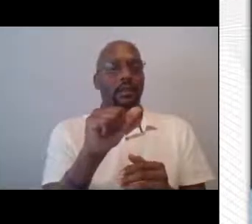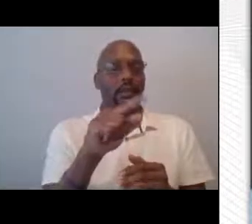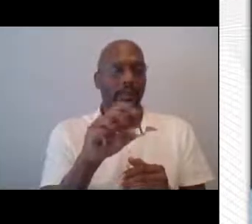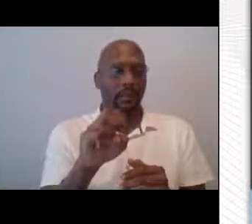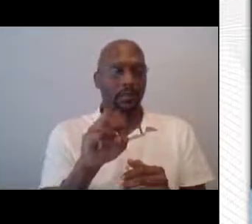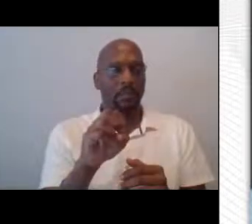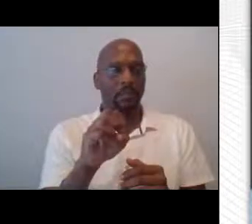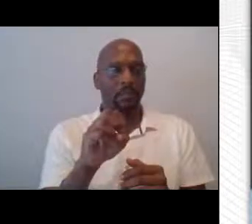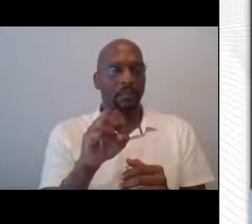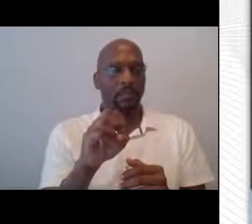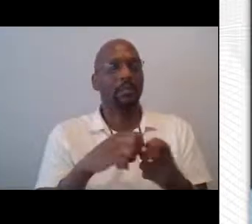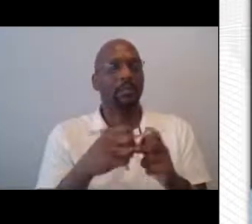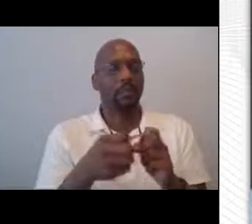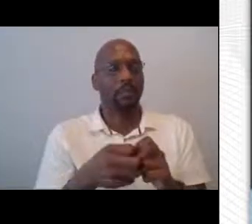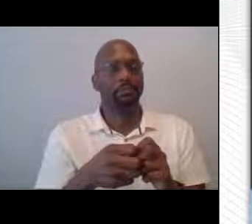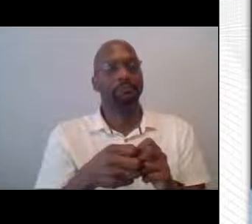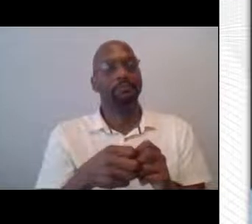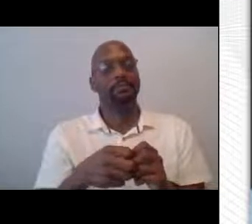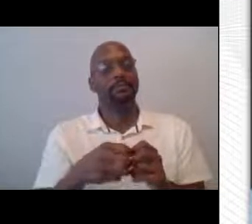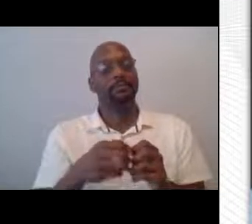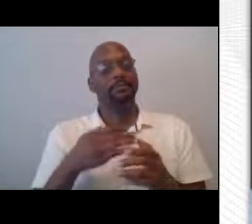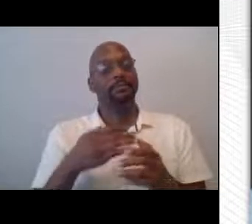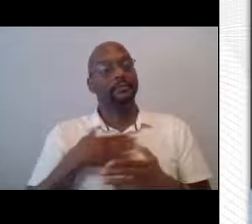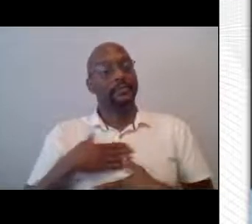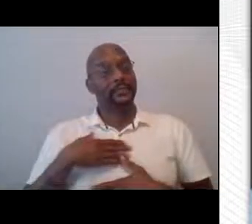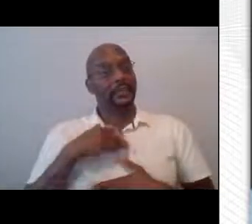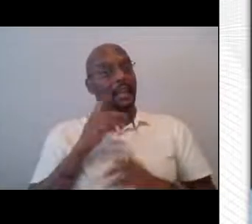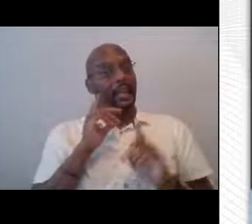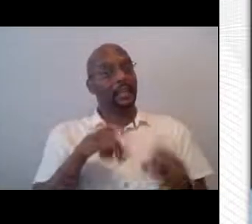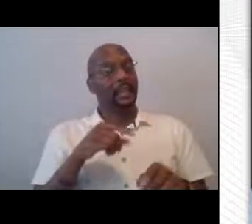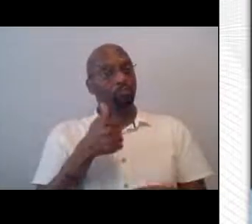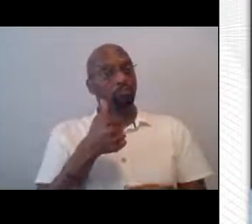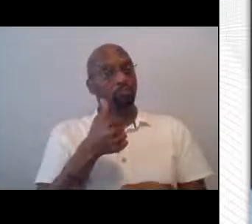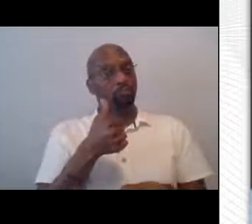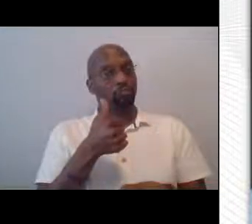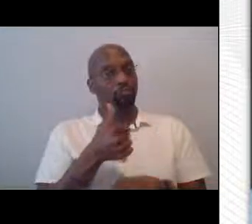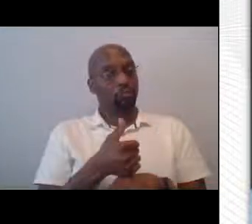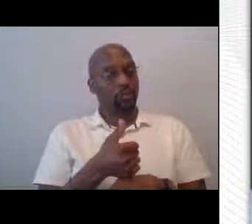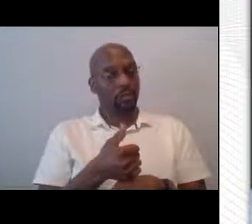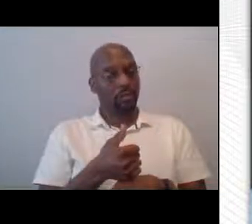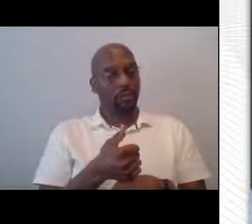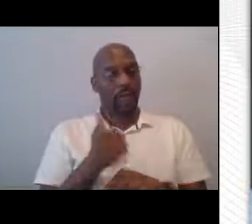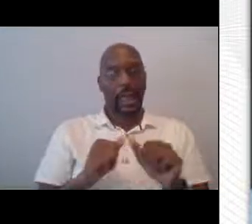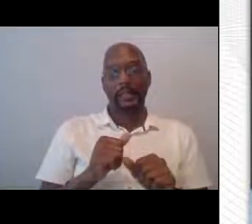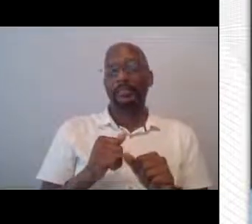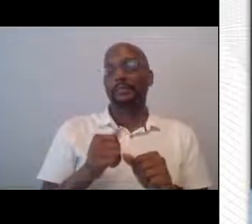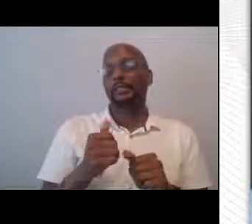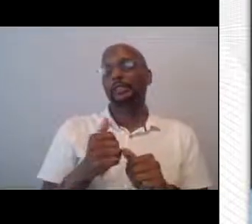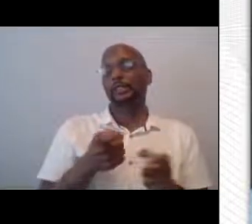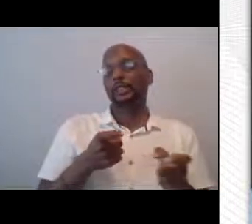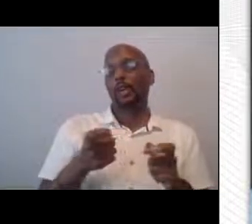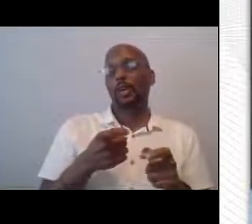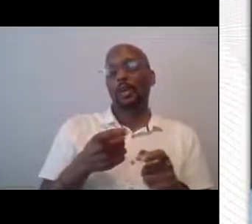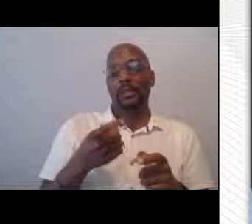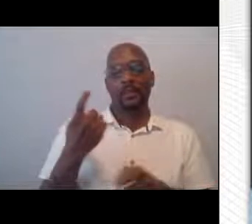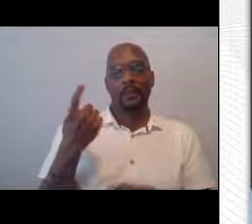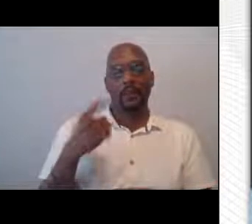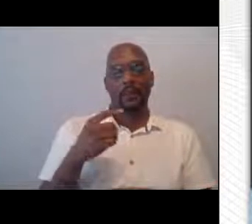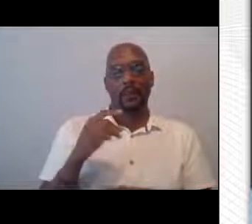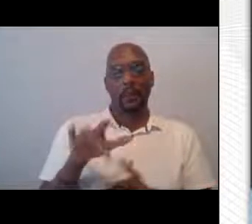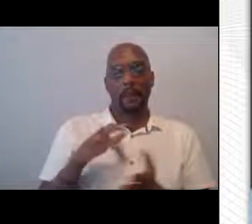Also pleased to announce the appointment of Janice Benton as the Acting Assistant Deputy Director for the Middle